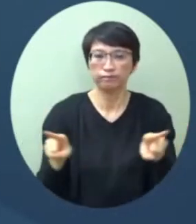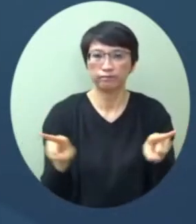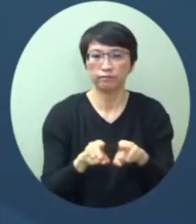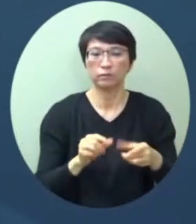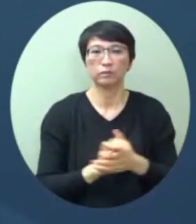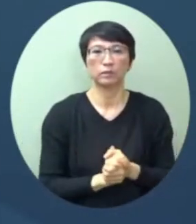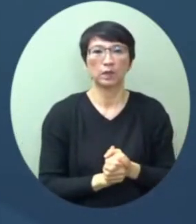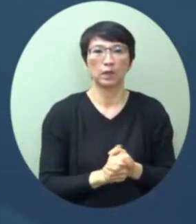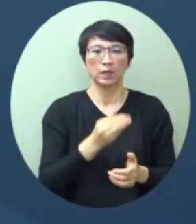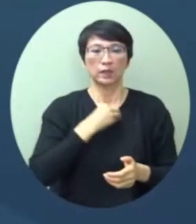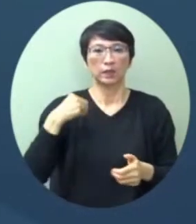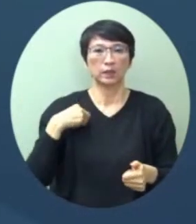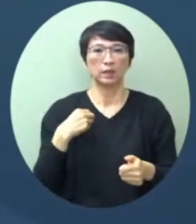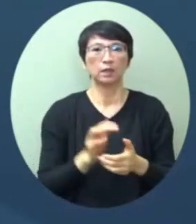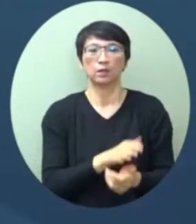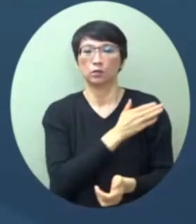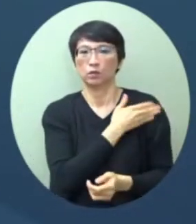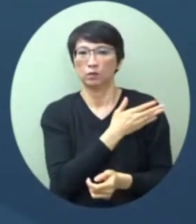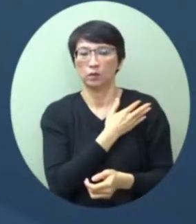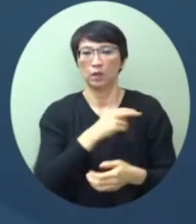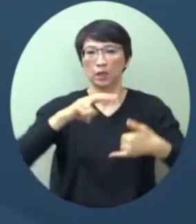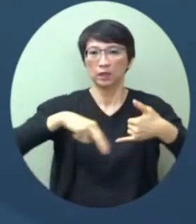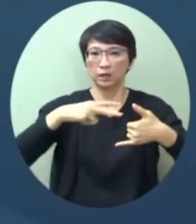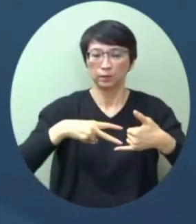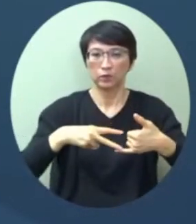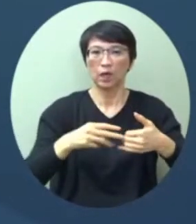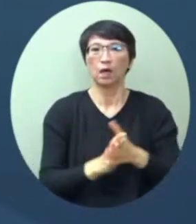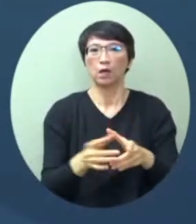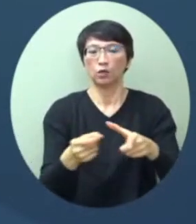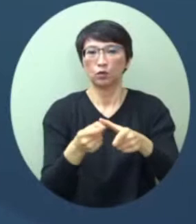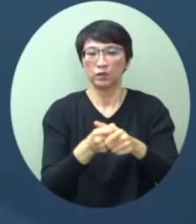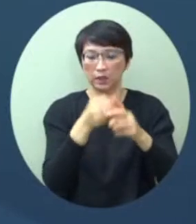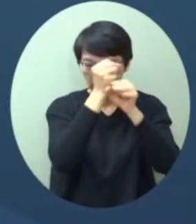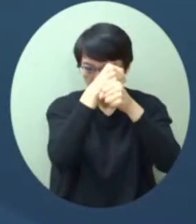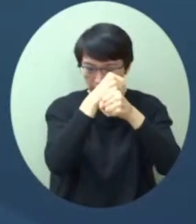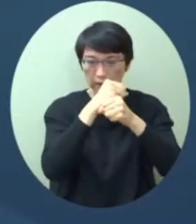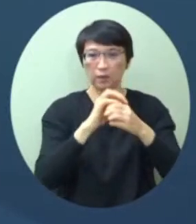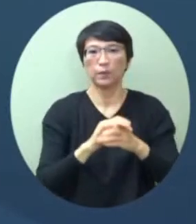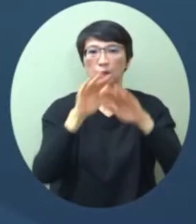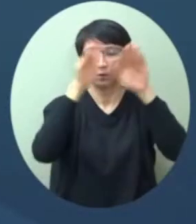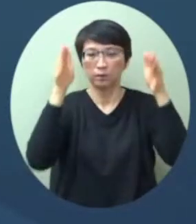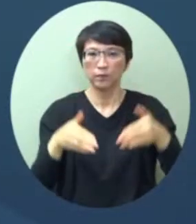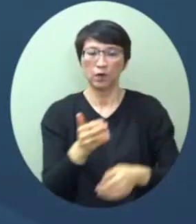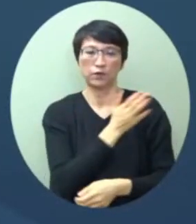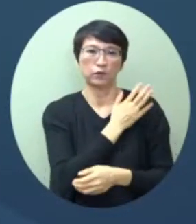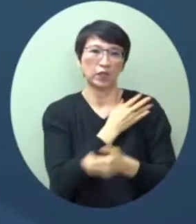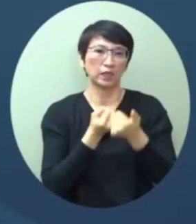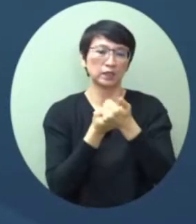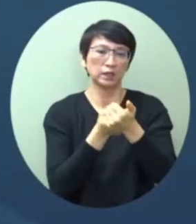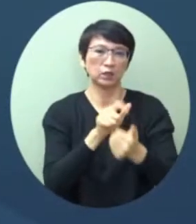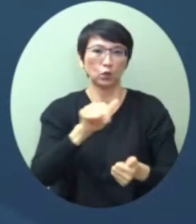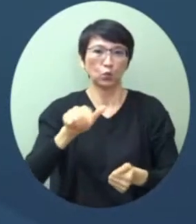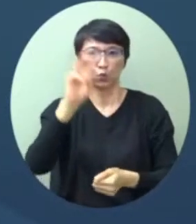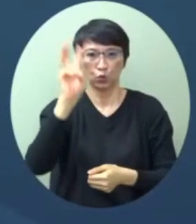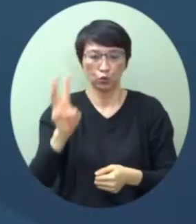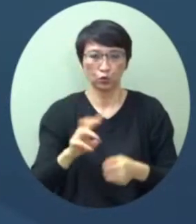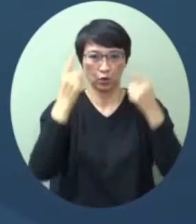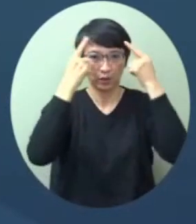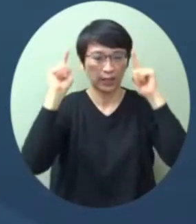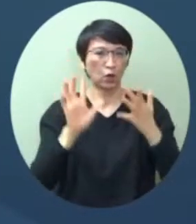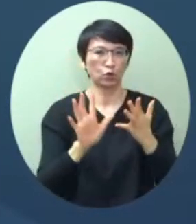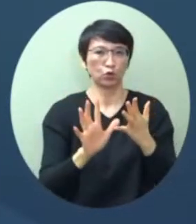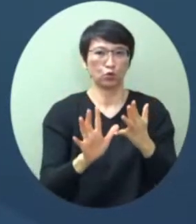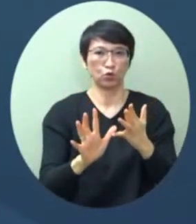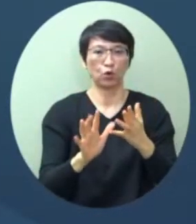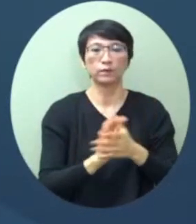epidemic. Departments and bureaus are working closely together with medical staff in the public and